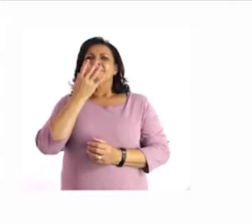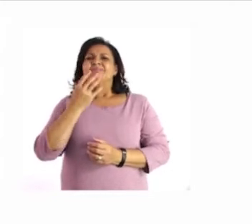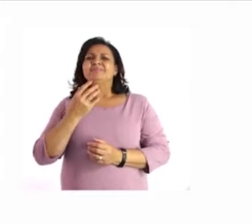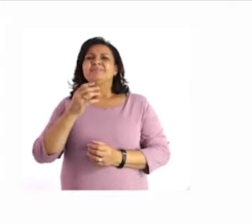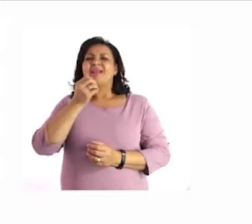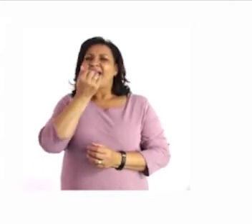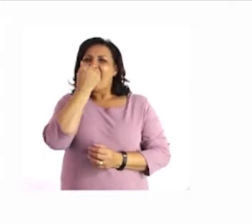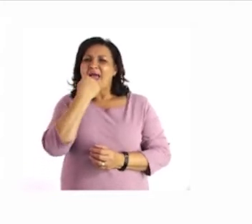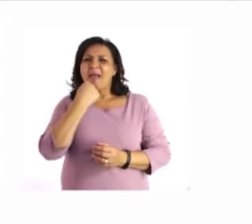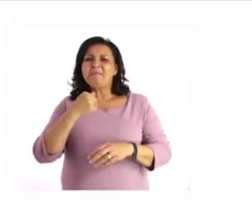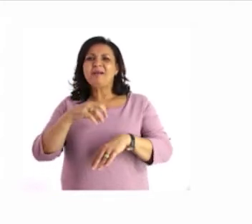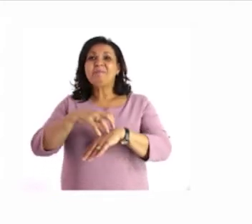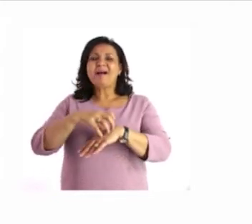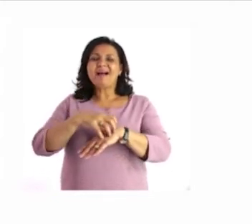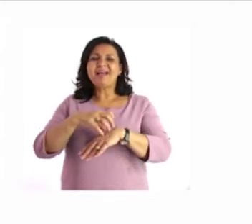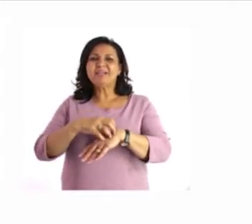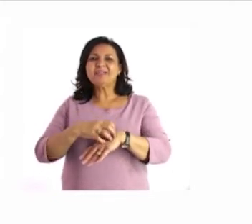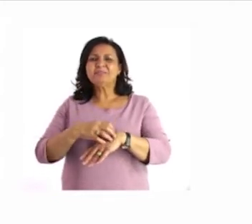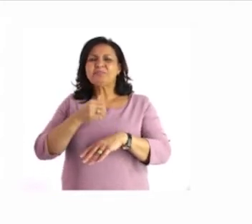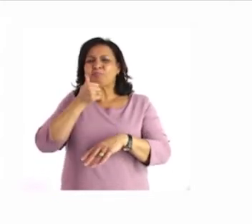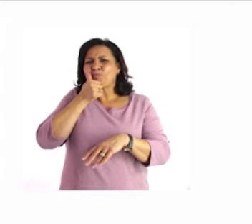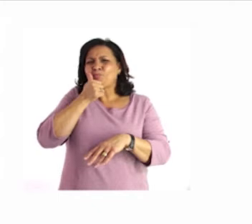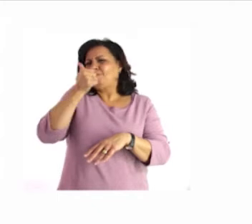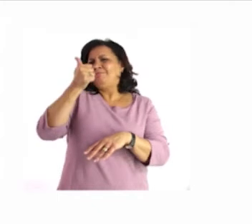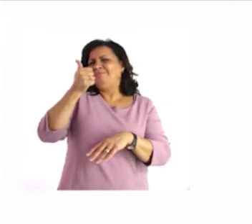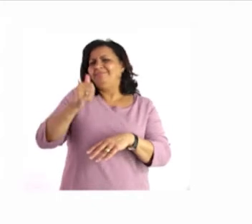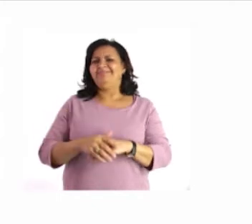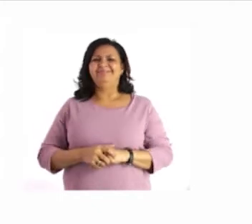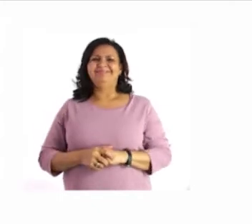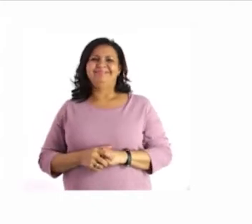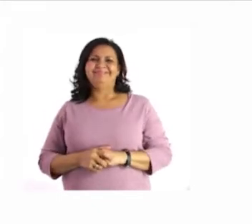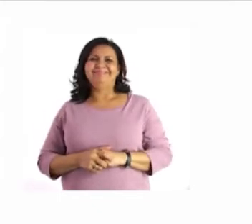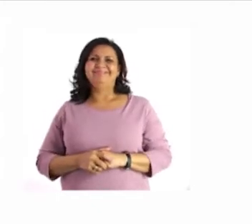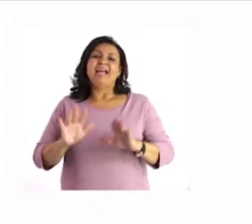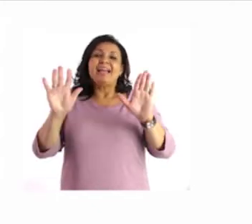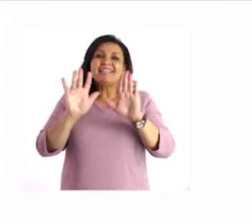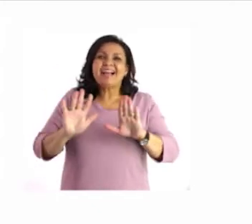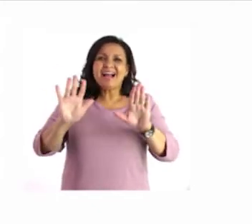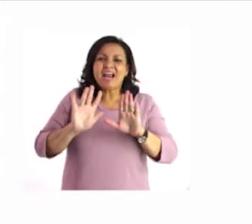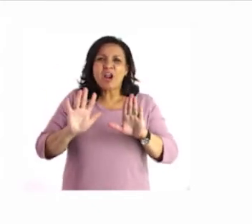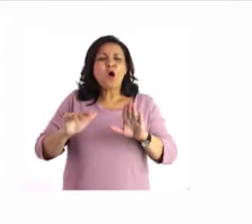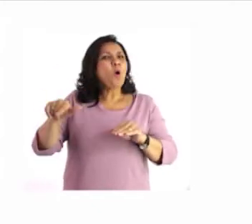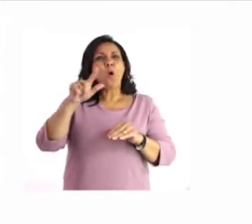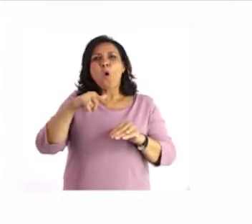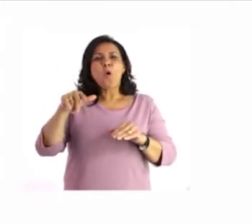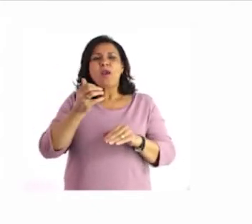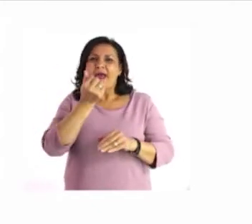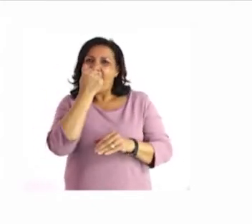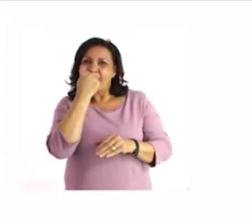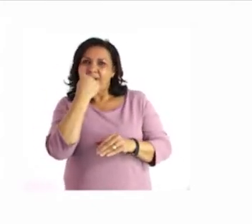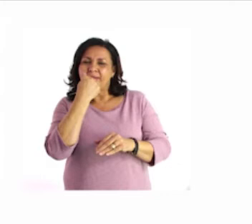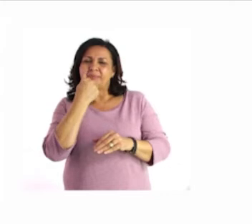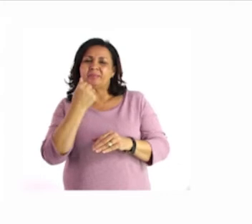but apple pie smells so nice. So let's color all the apples the colors that you